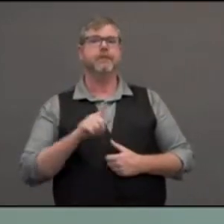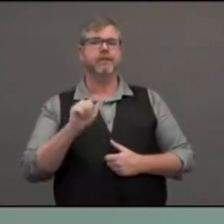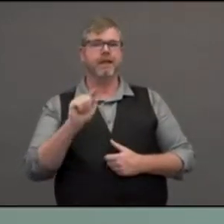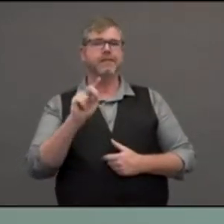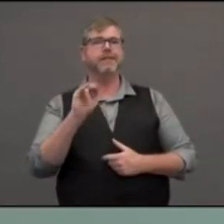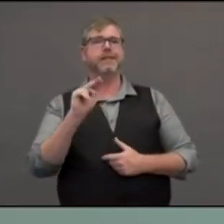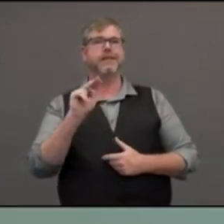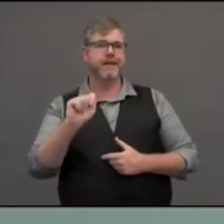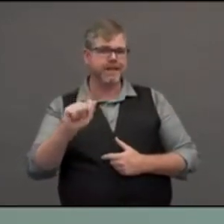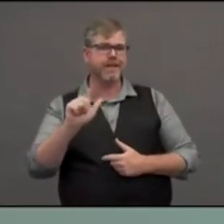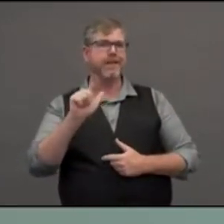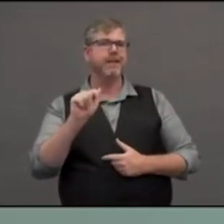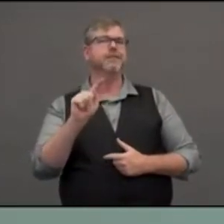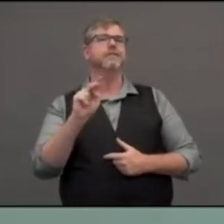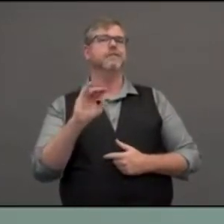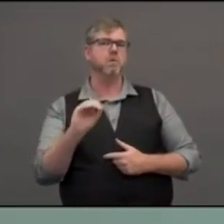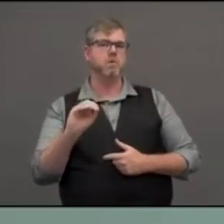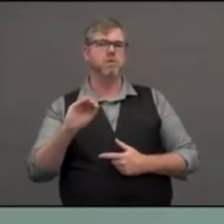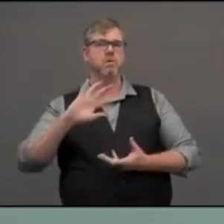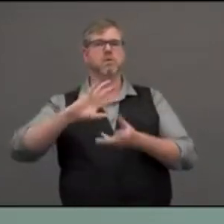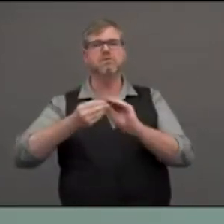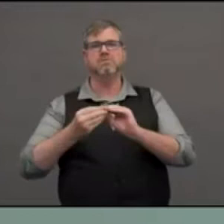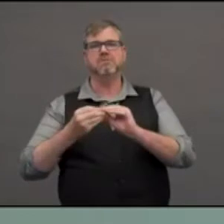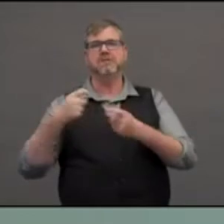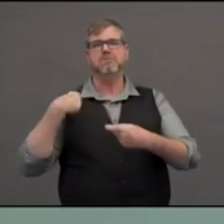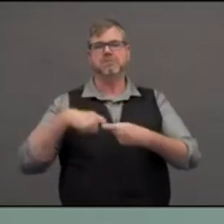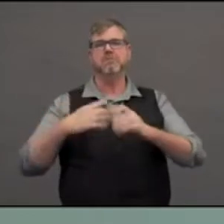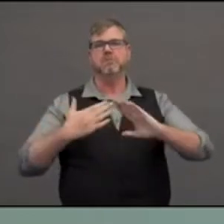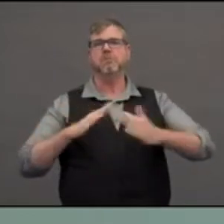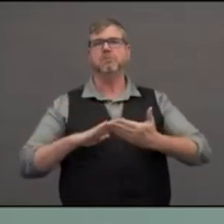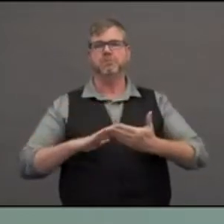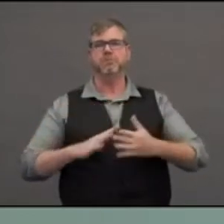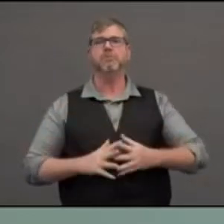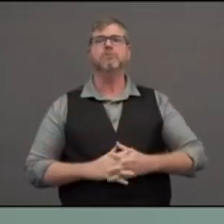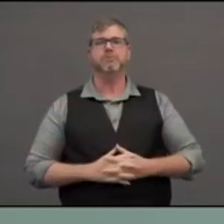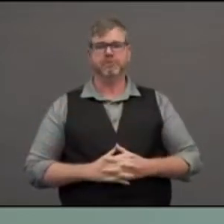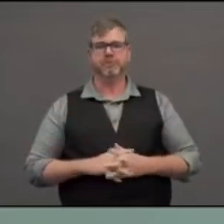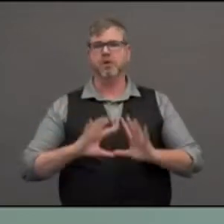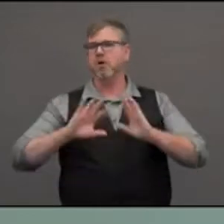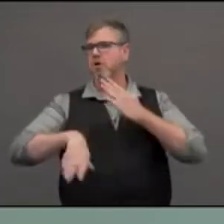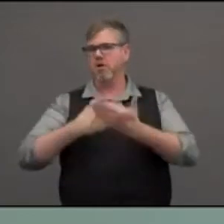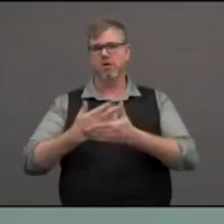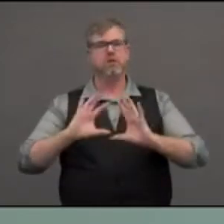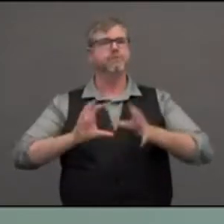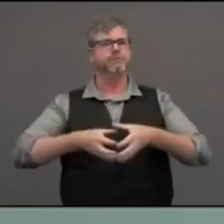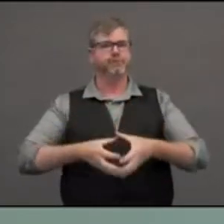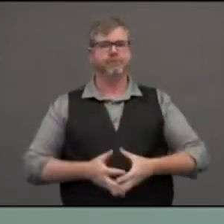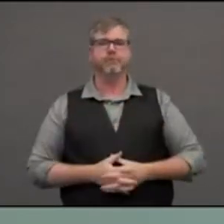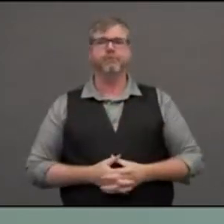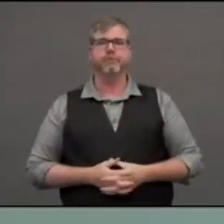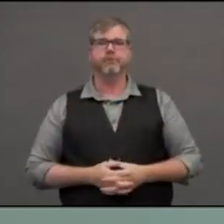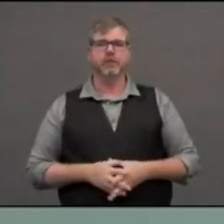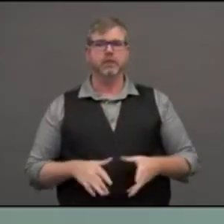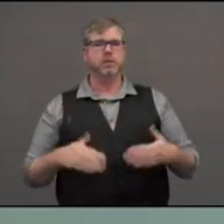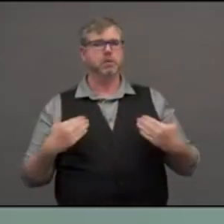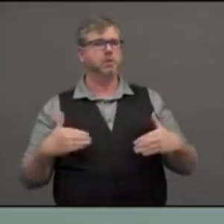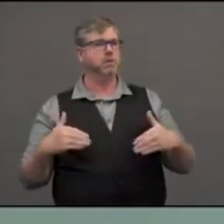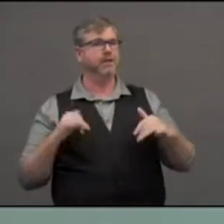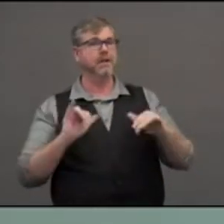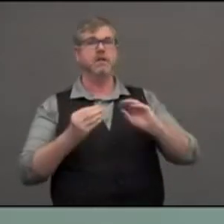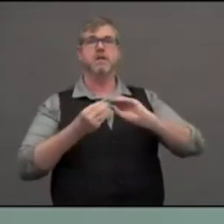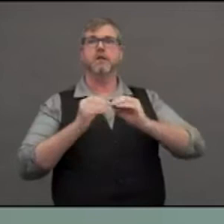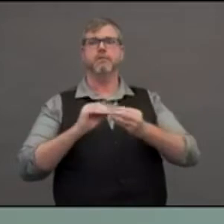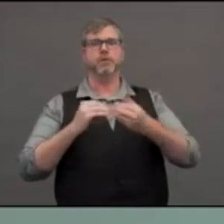race, of all genders. This is really significant. And especially in the work that I do